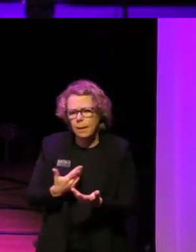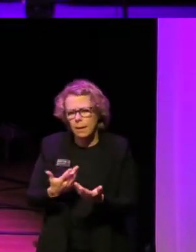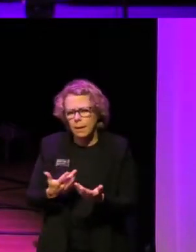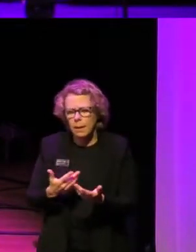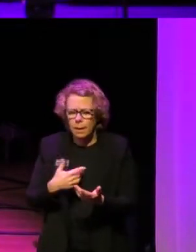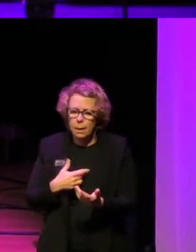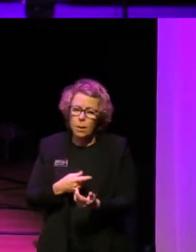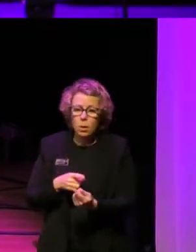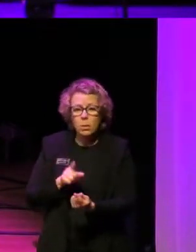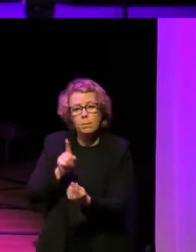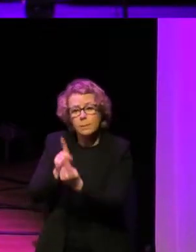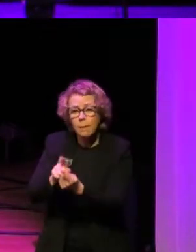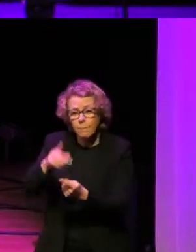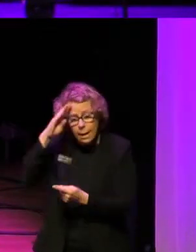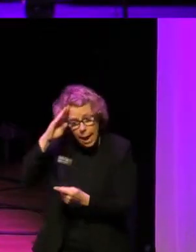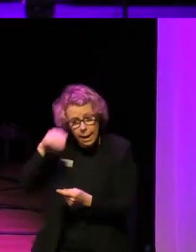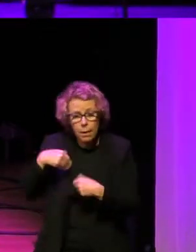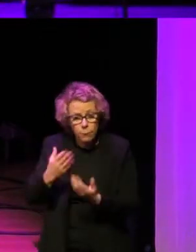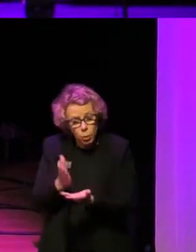to be treated by a doctor,